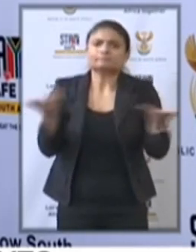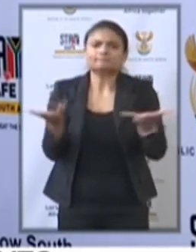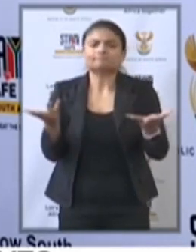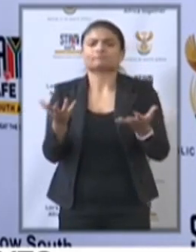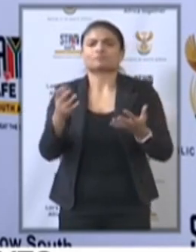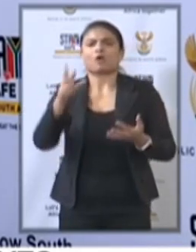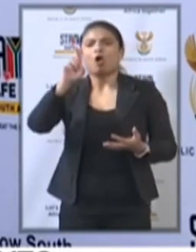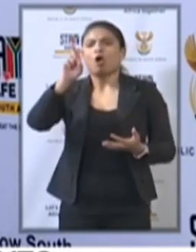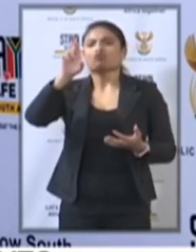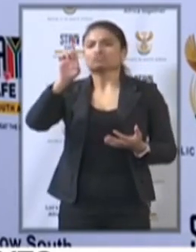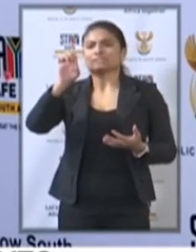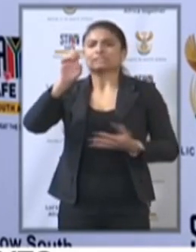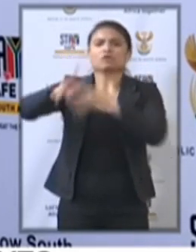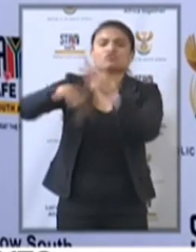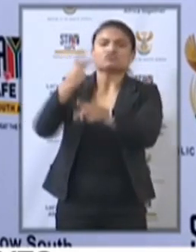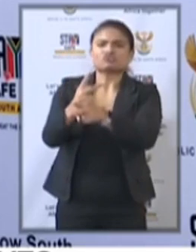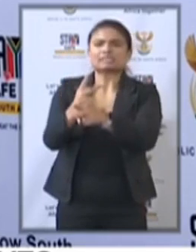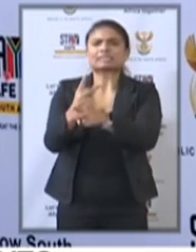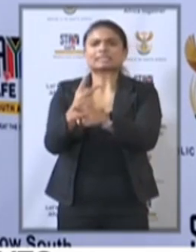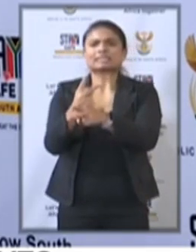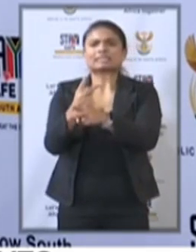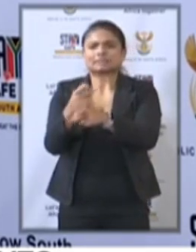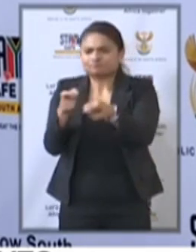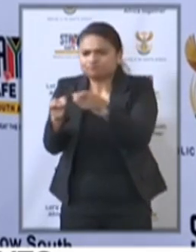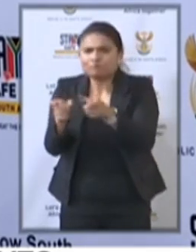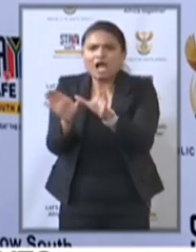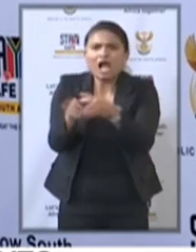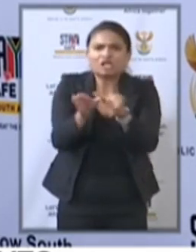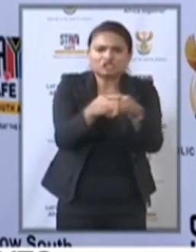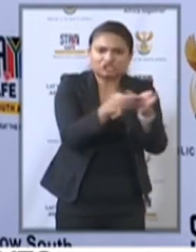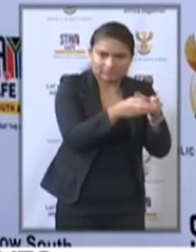very important in the testing